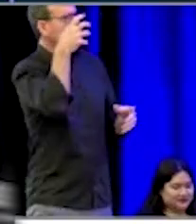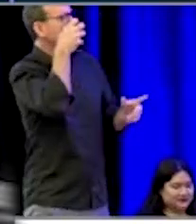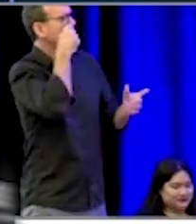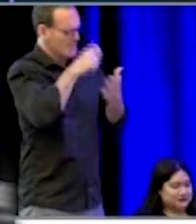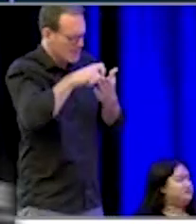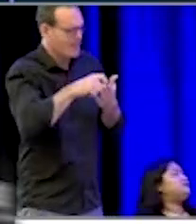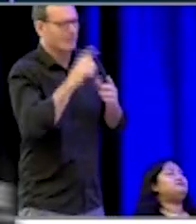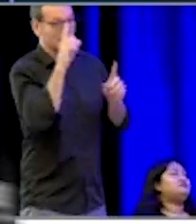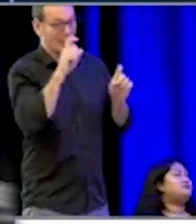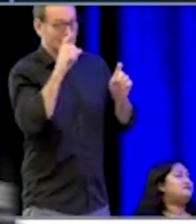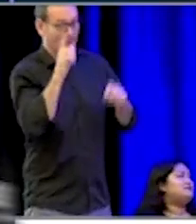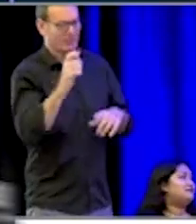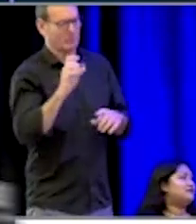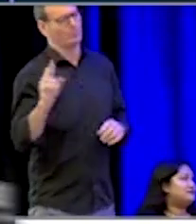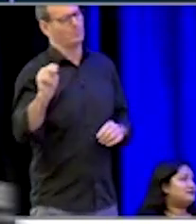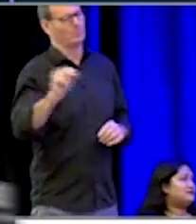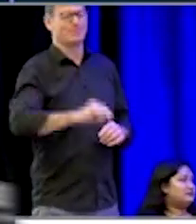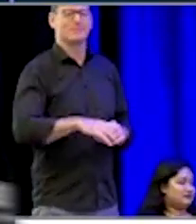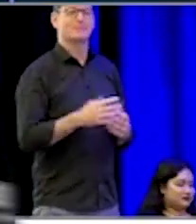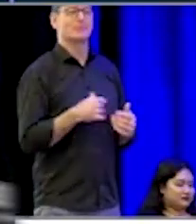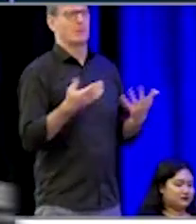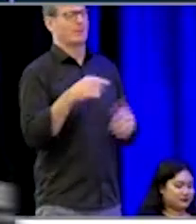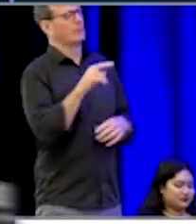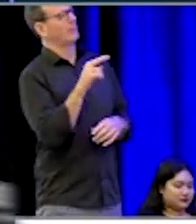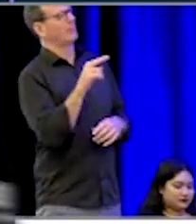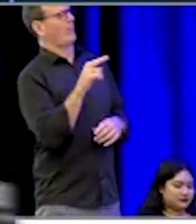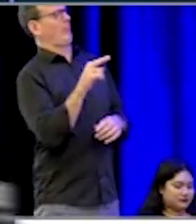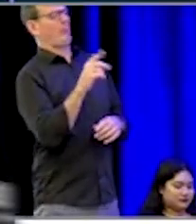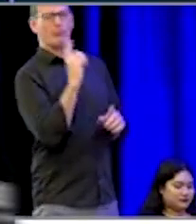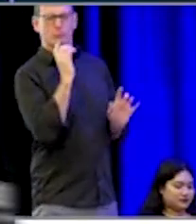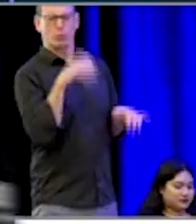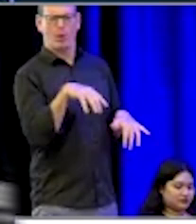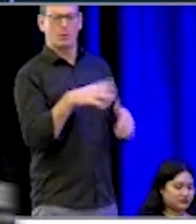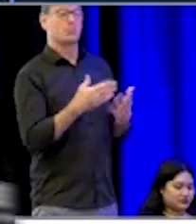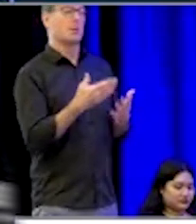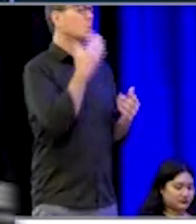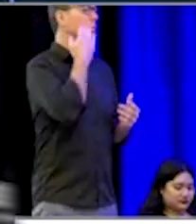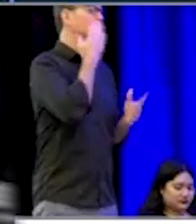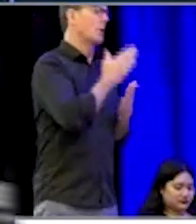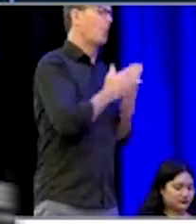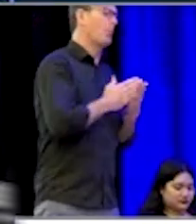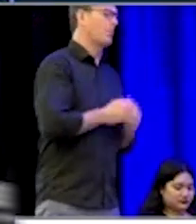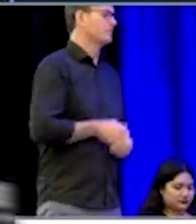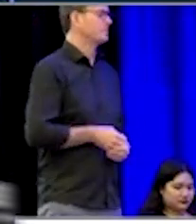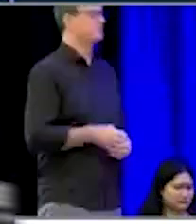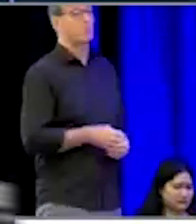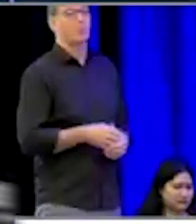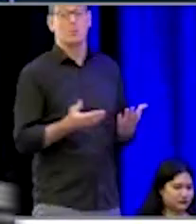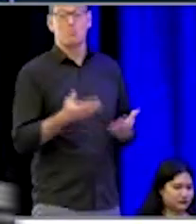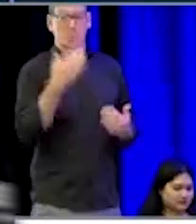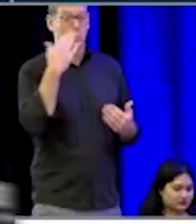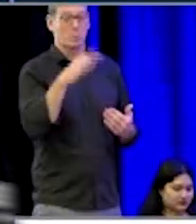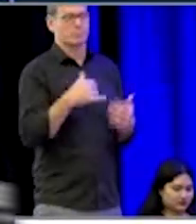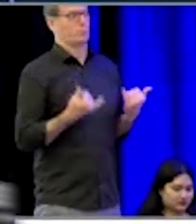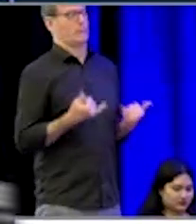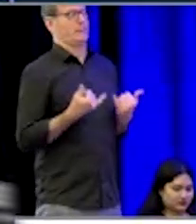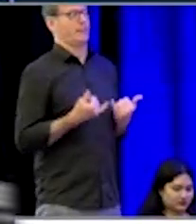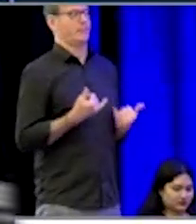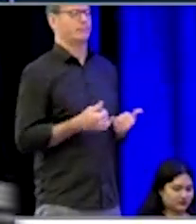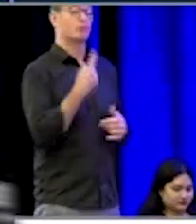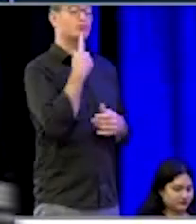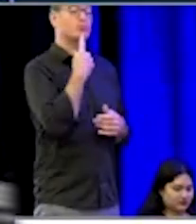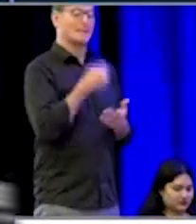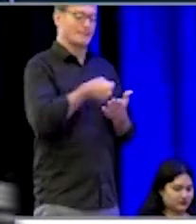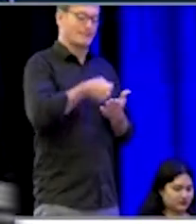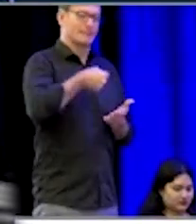with, and some may kind of shock you a little bit. But for those of you who don't know, we are in a shortage of Red Seal